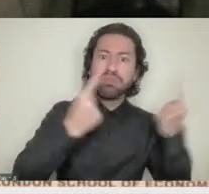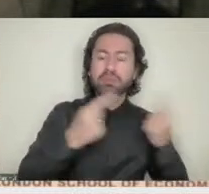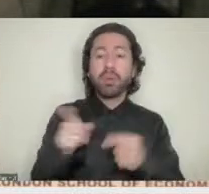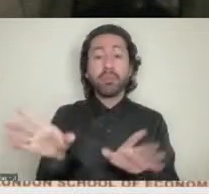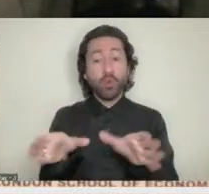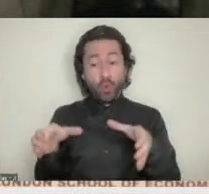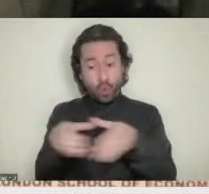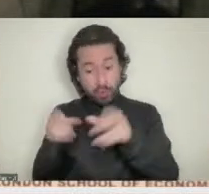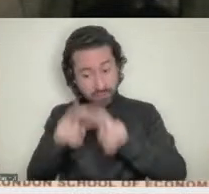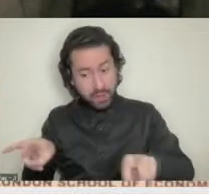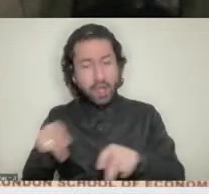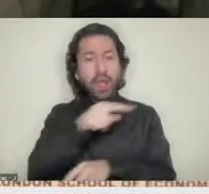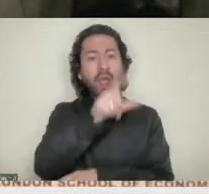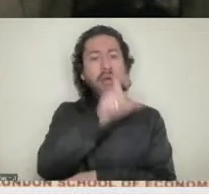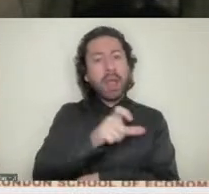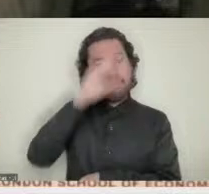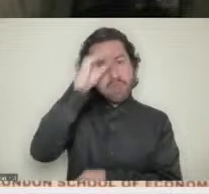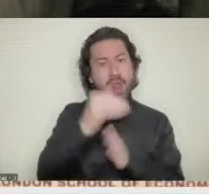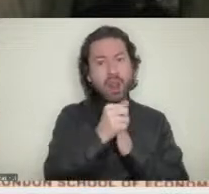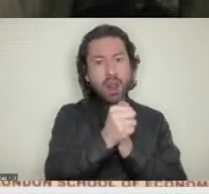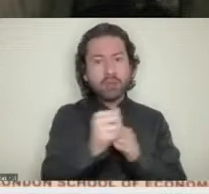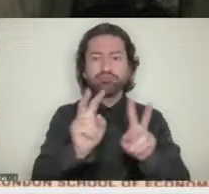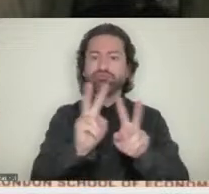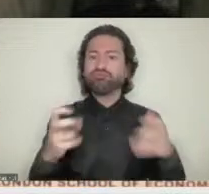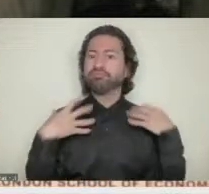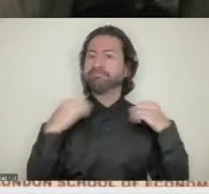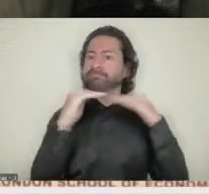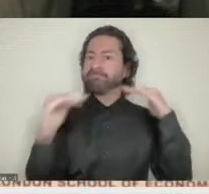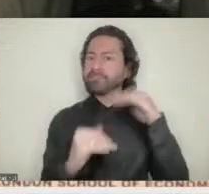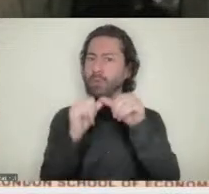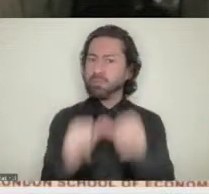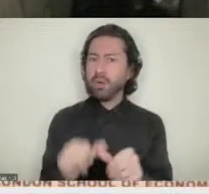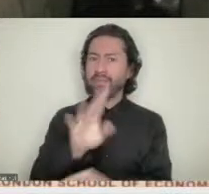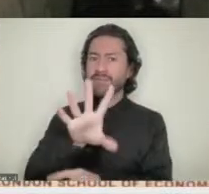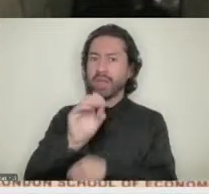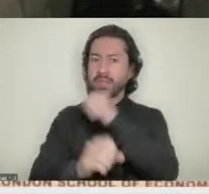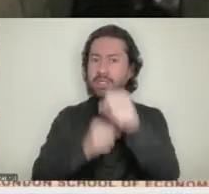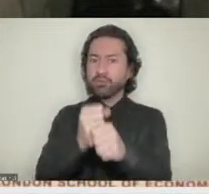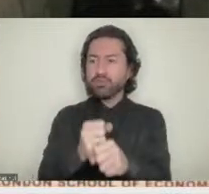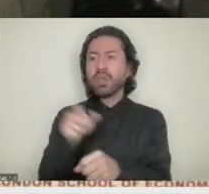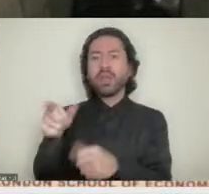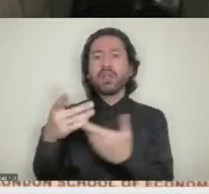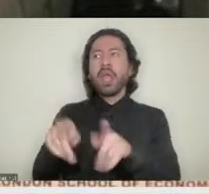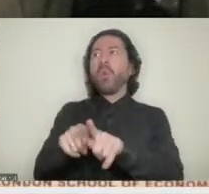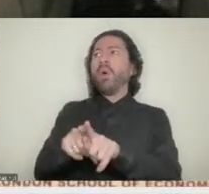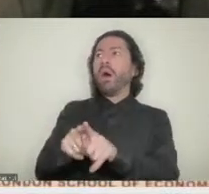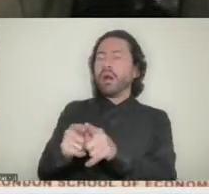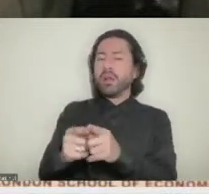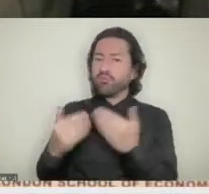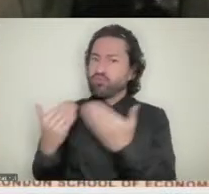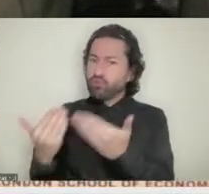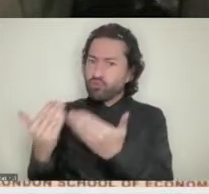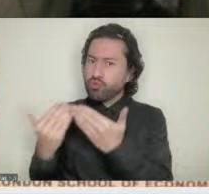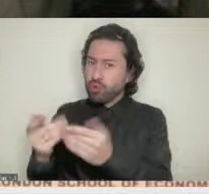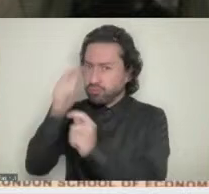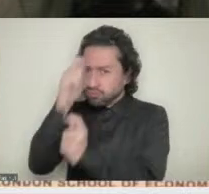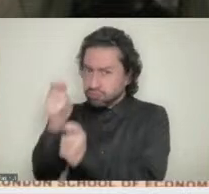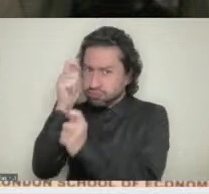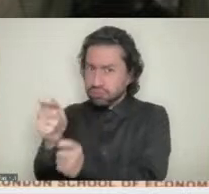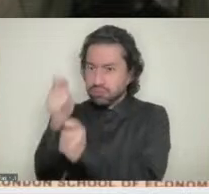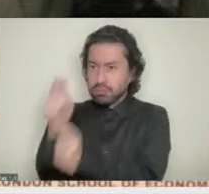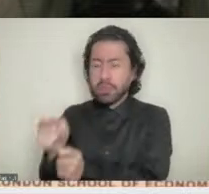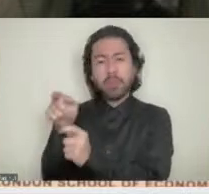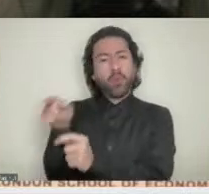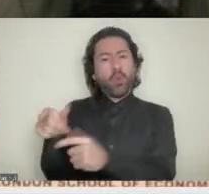led many different research groups relative to health inequalities for over the last 50 years and has received many